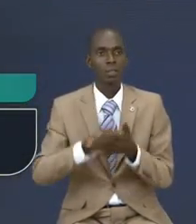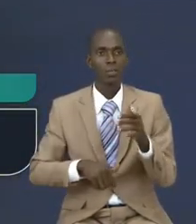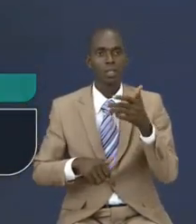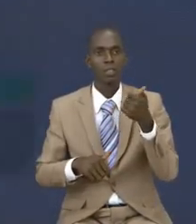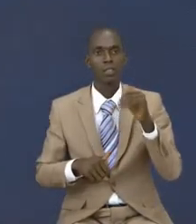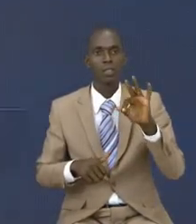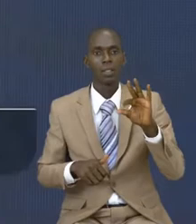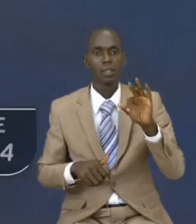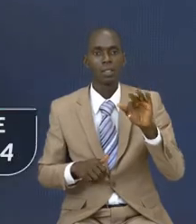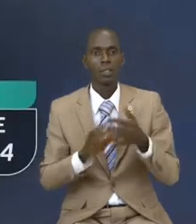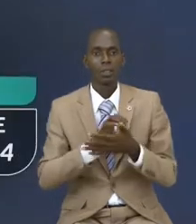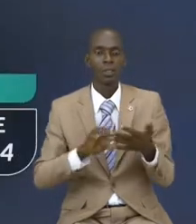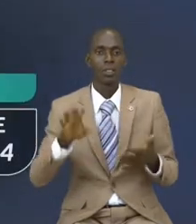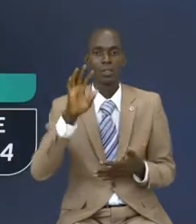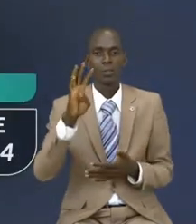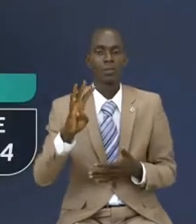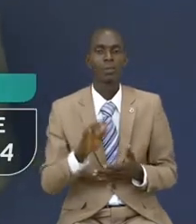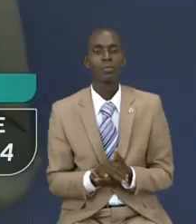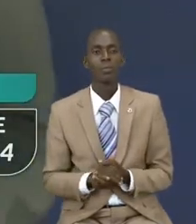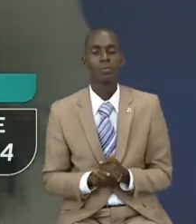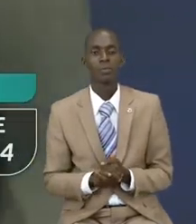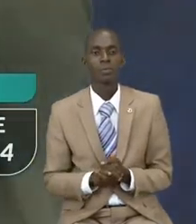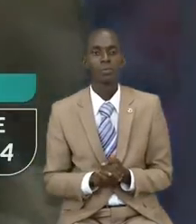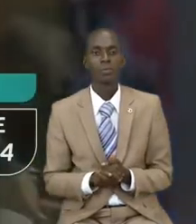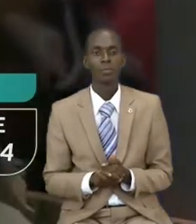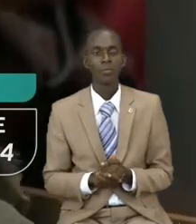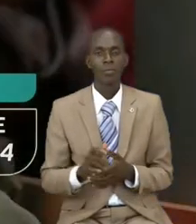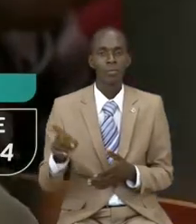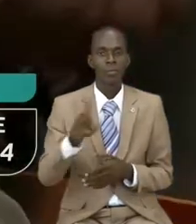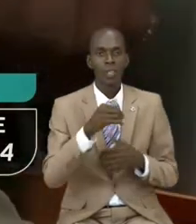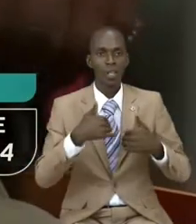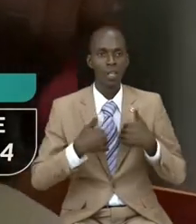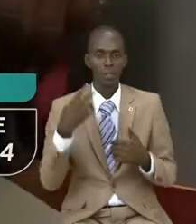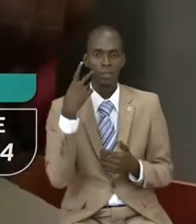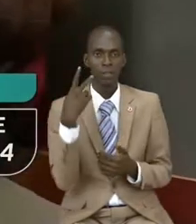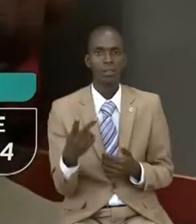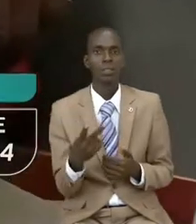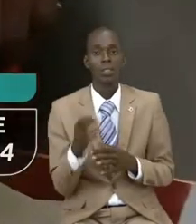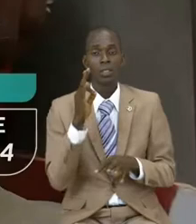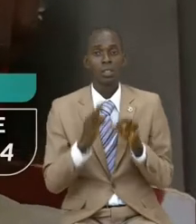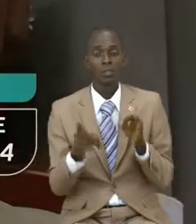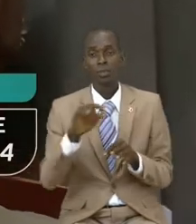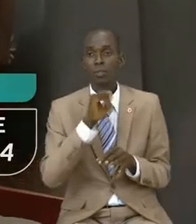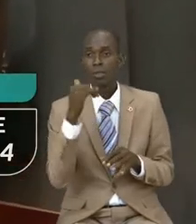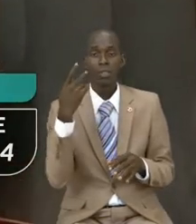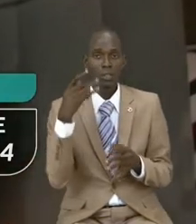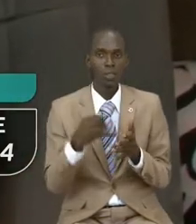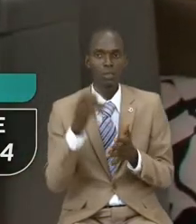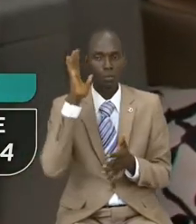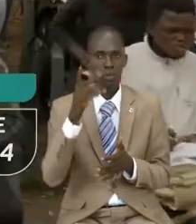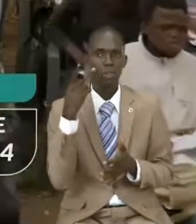chapter 19, reading from verse 4. Ye have seen. If you have not seen it, you will see